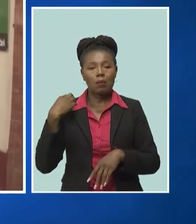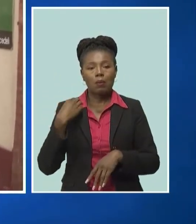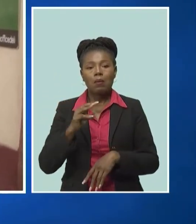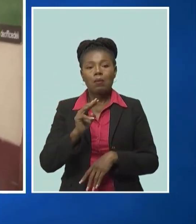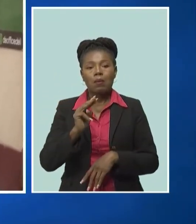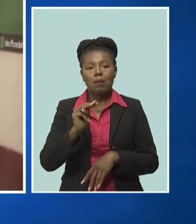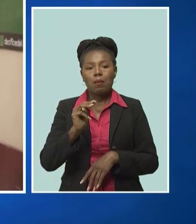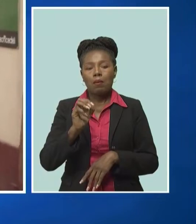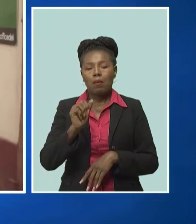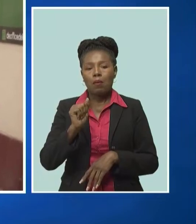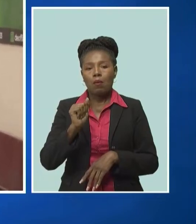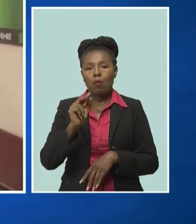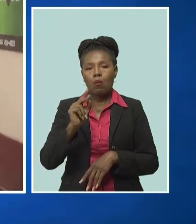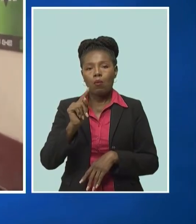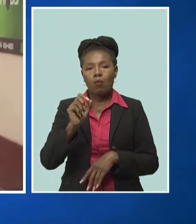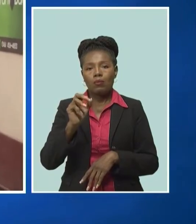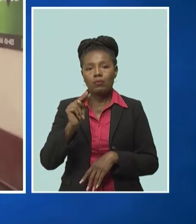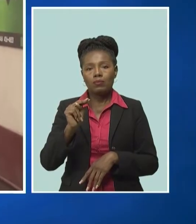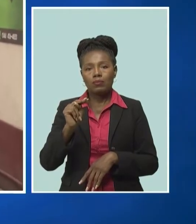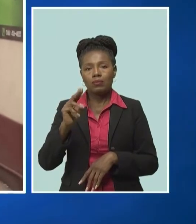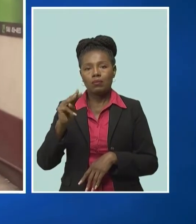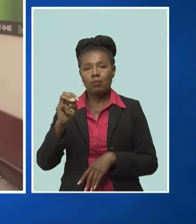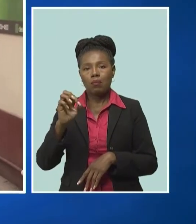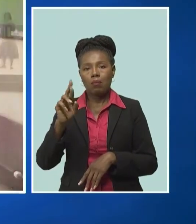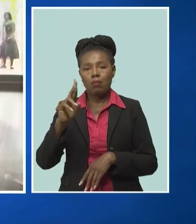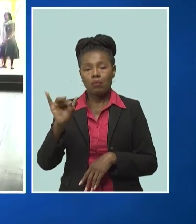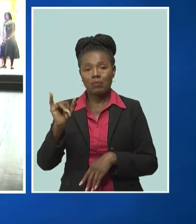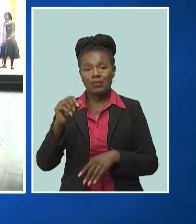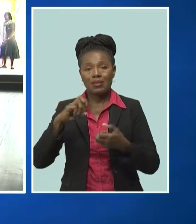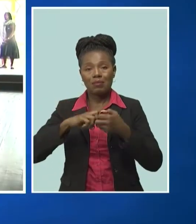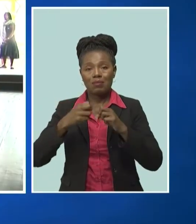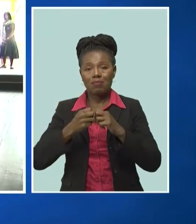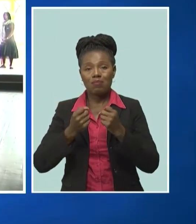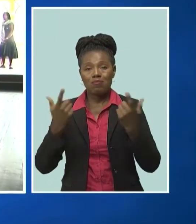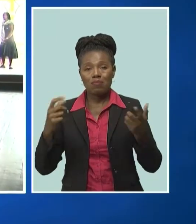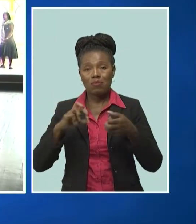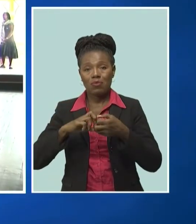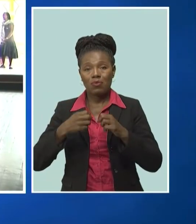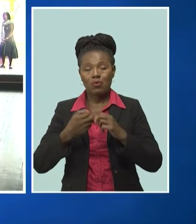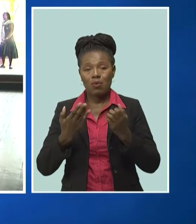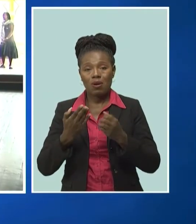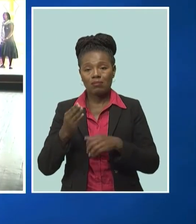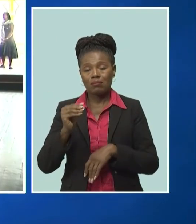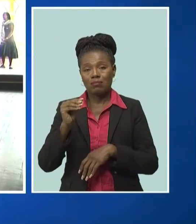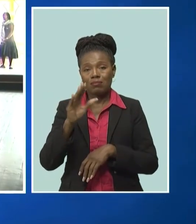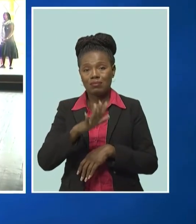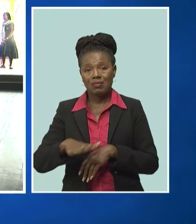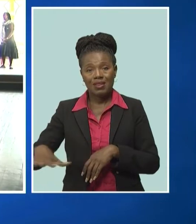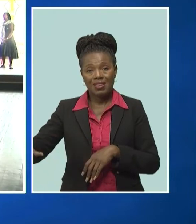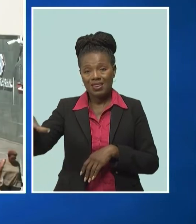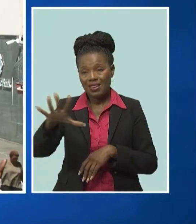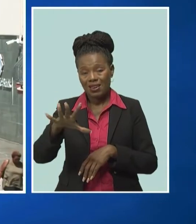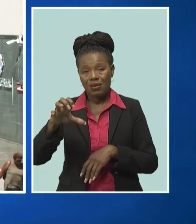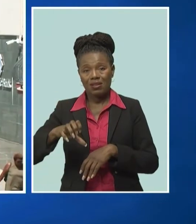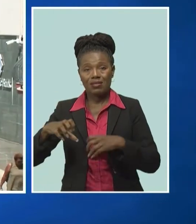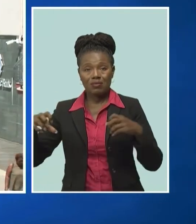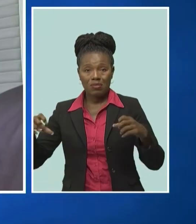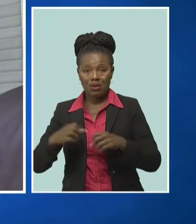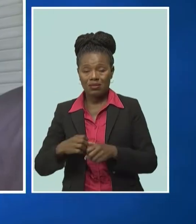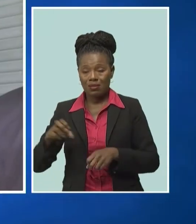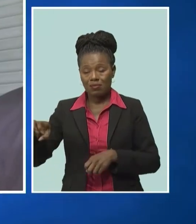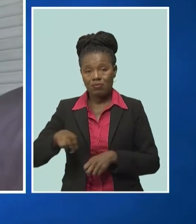Report their biggest challenges currently are accessibility and space. The main challenges we're facing